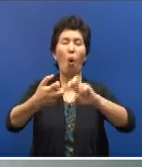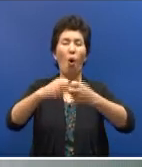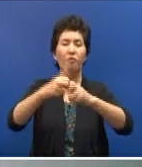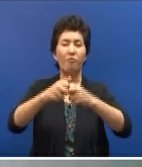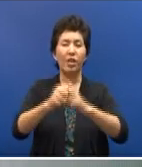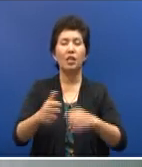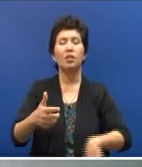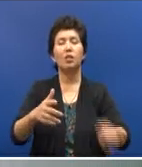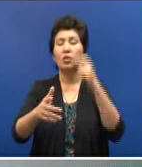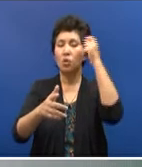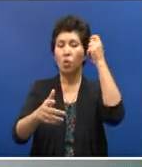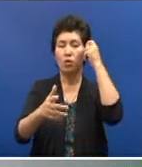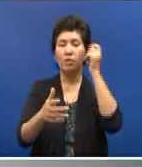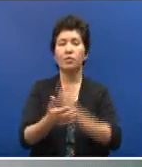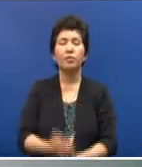theory. Okay.